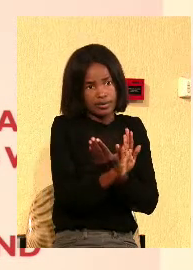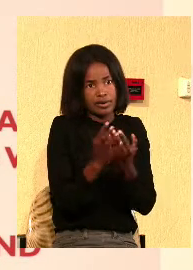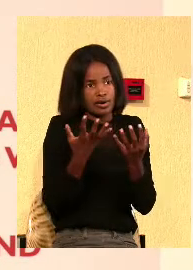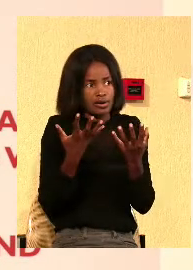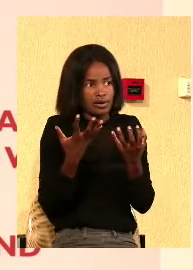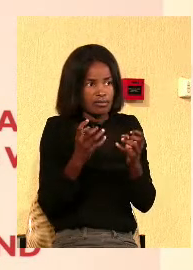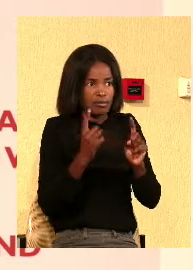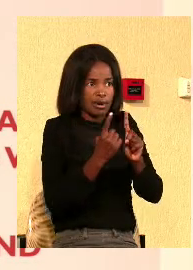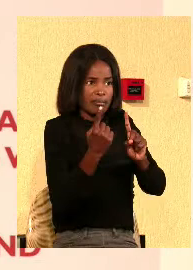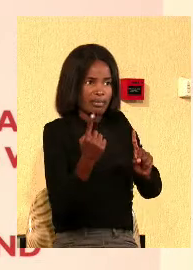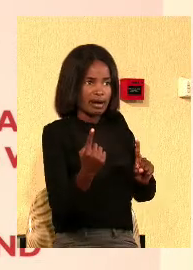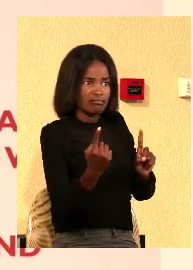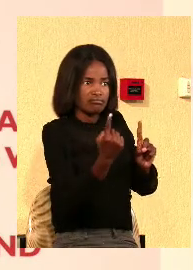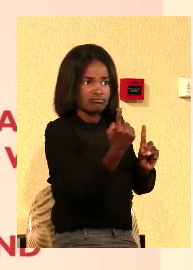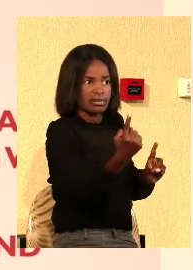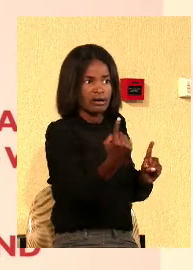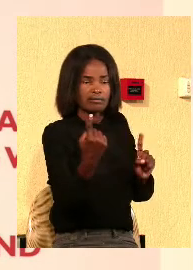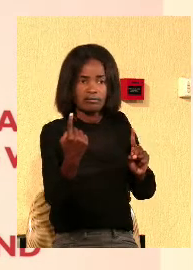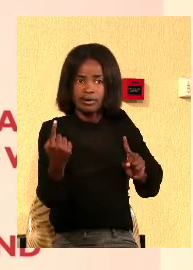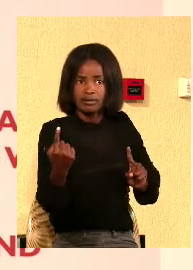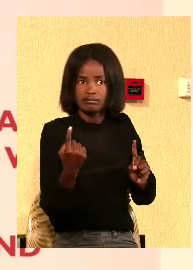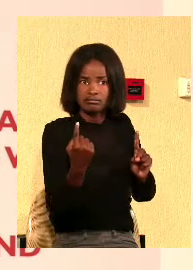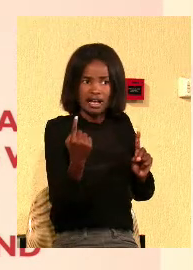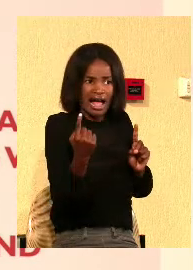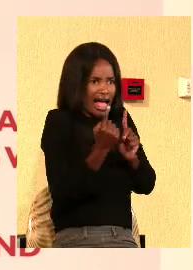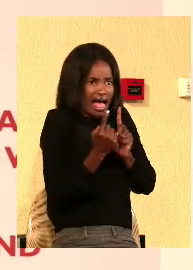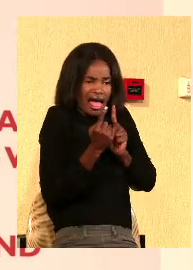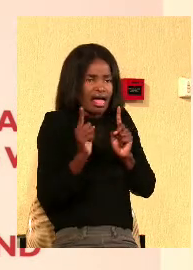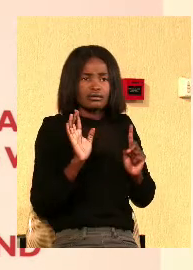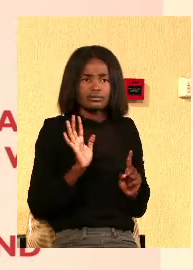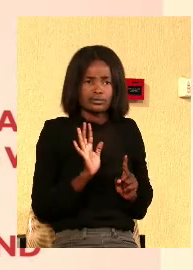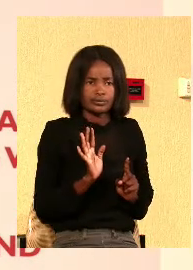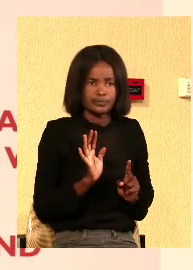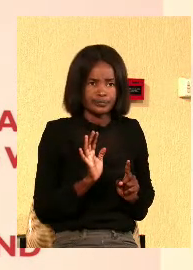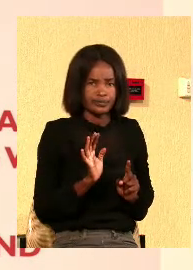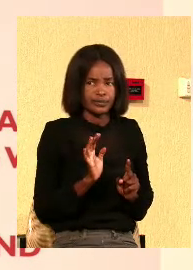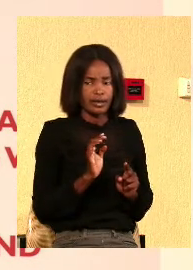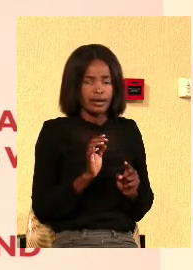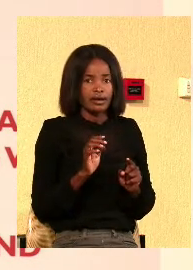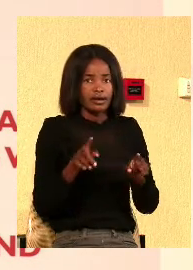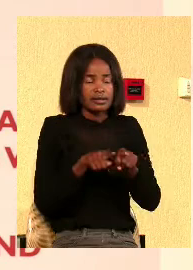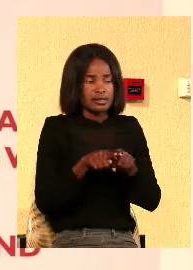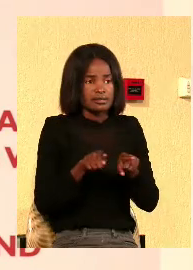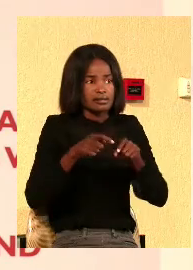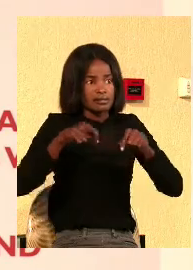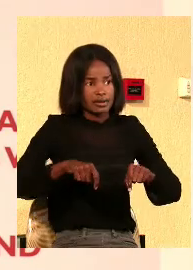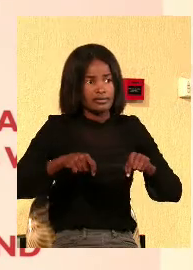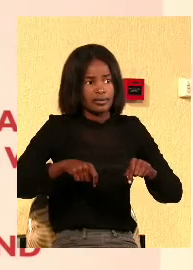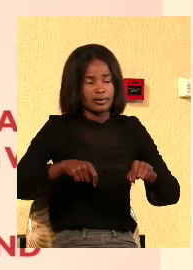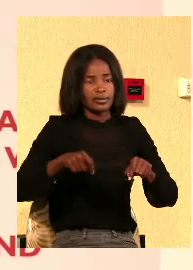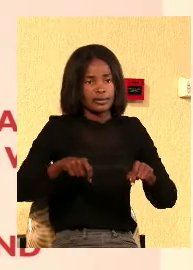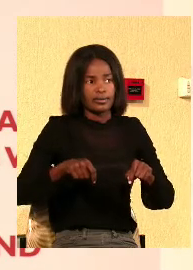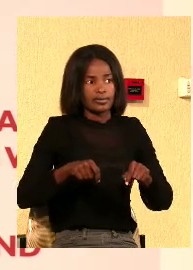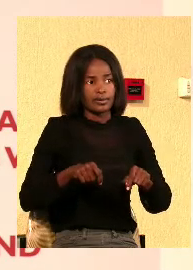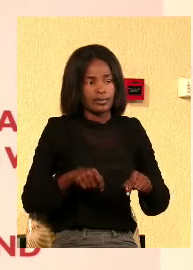social distancing than anything or anybody else. To the point that even if we try to sort of opening